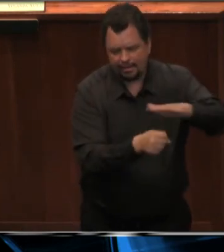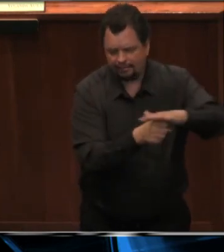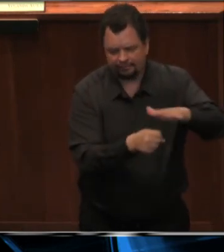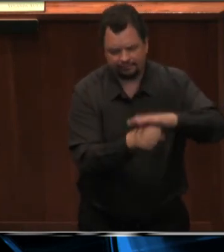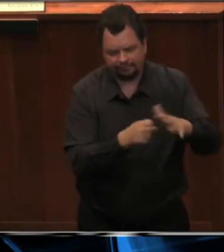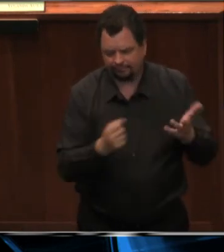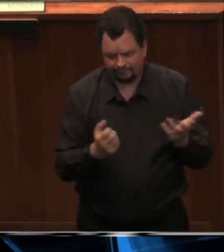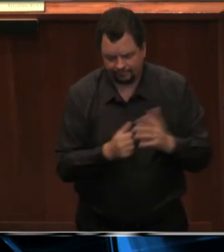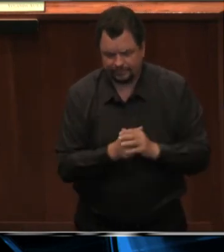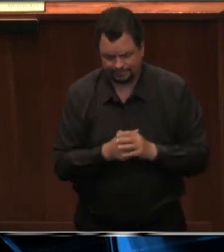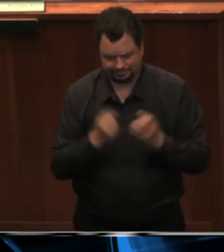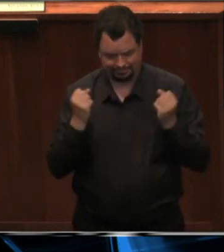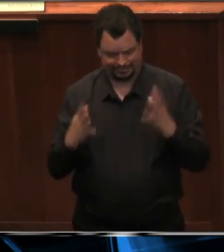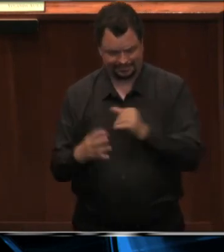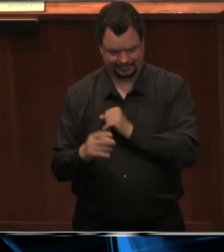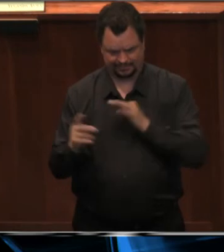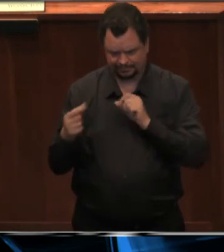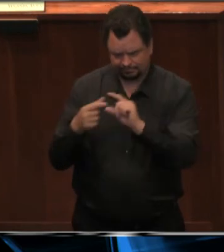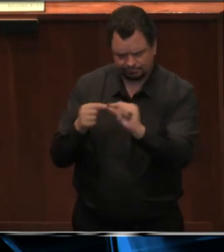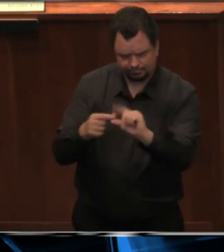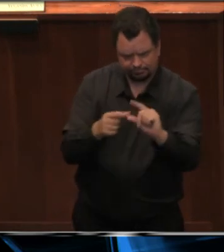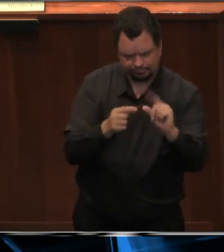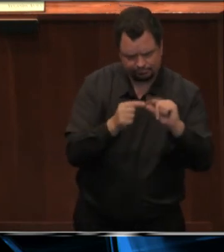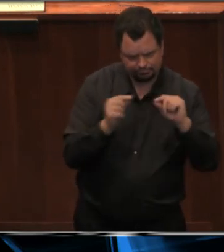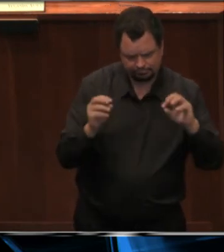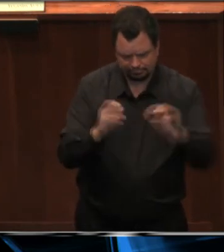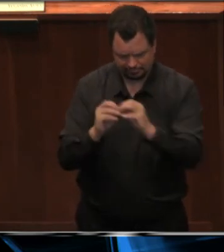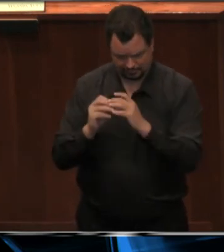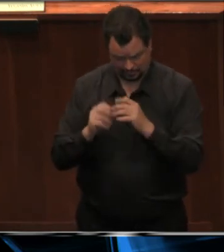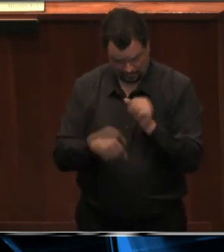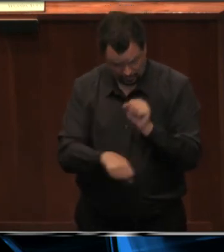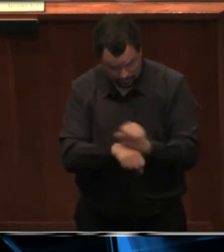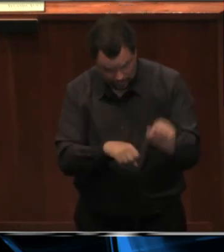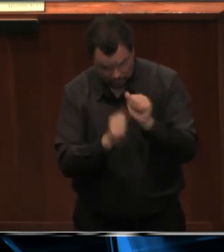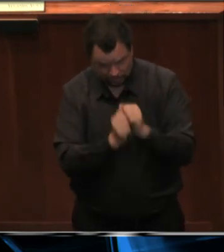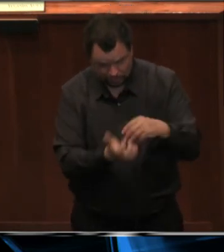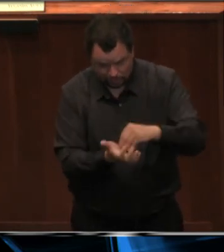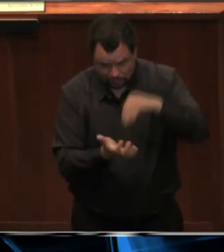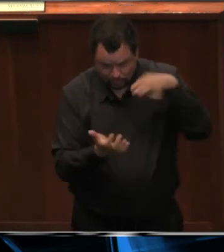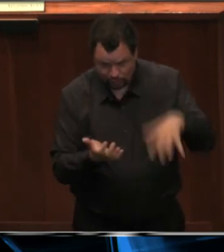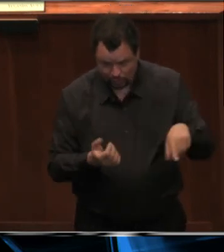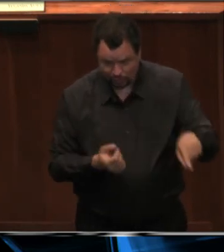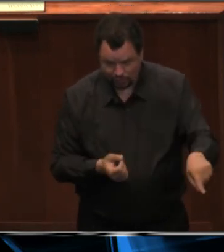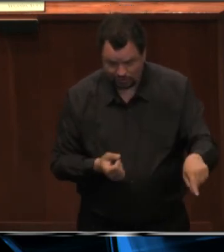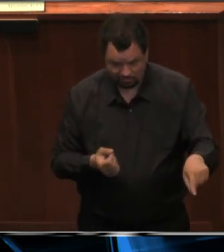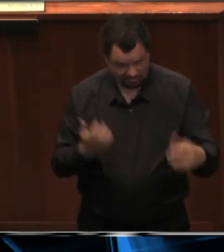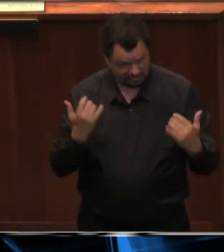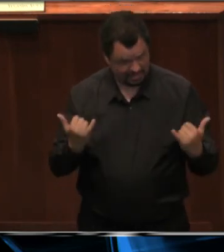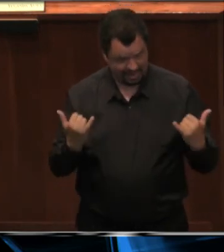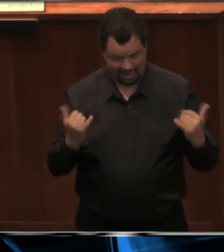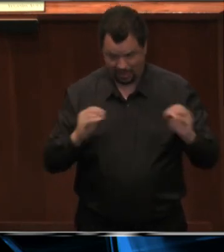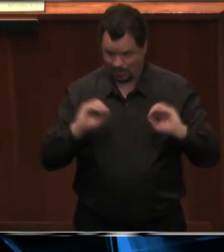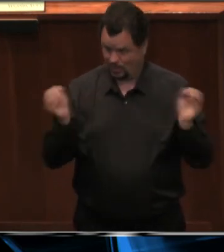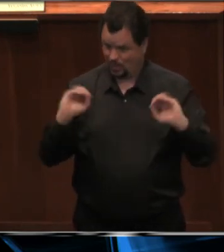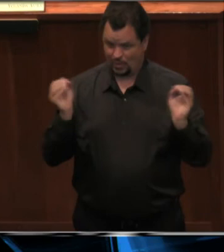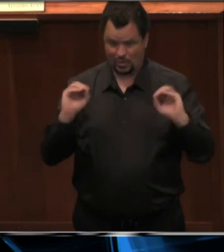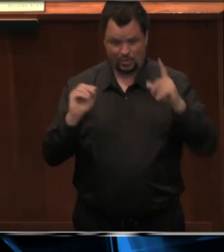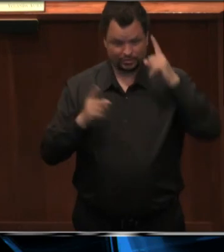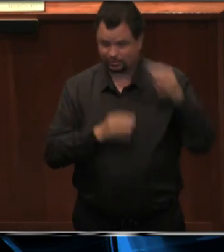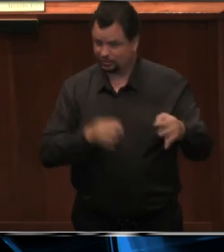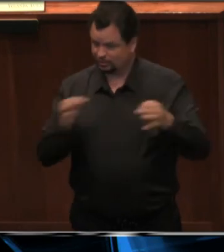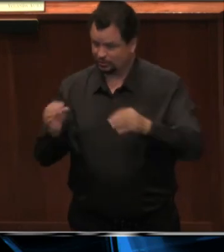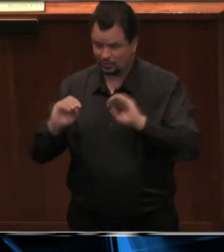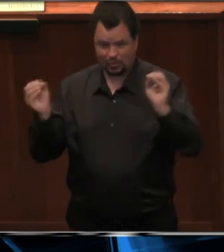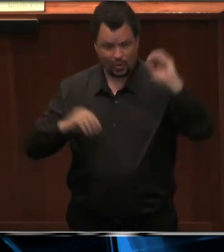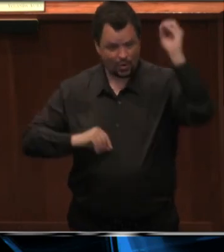working with these students. We were not given a voice in any decision-making or opinion in creating this plan, nor were we